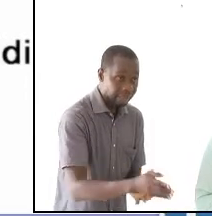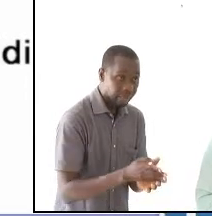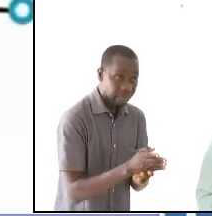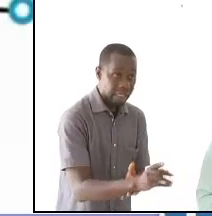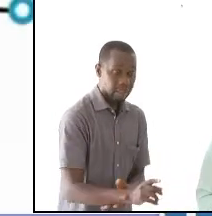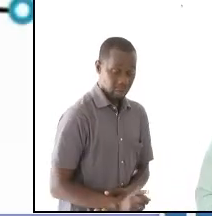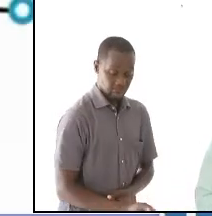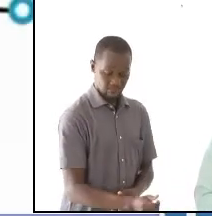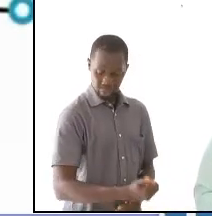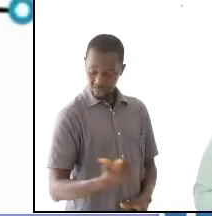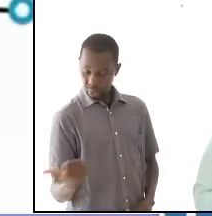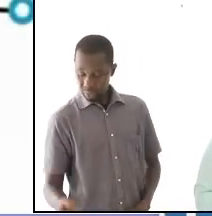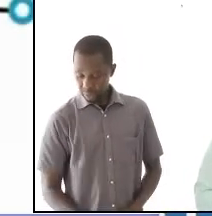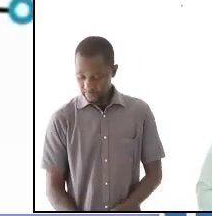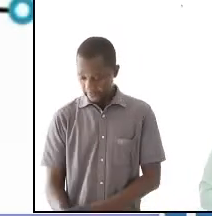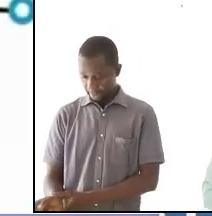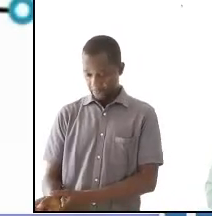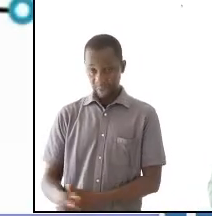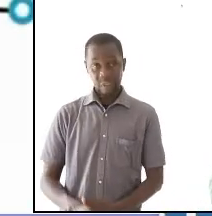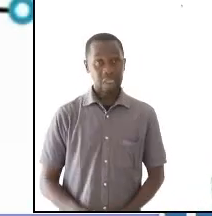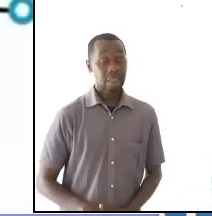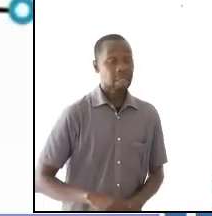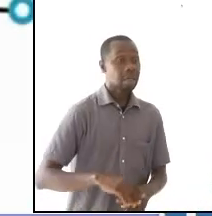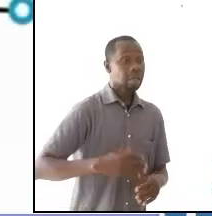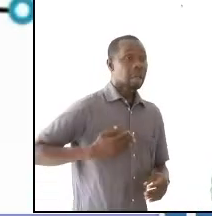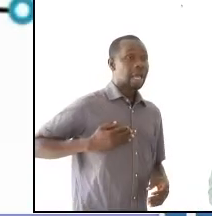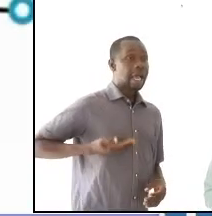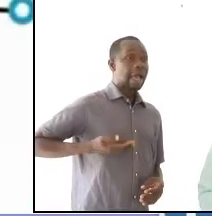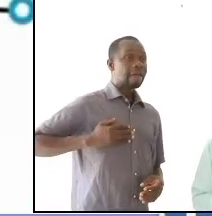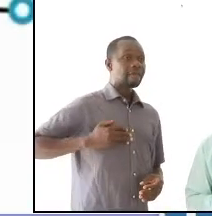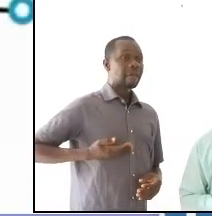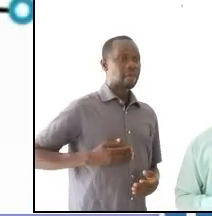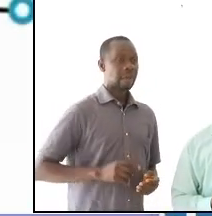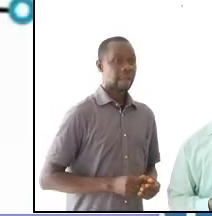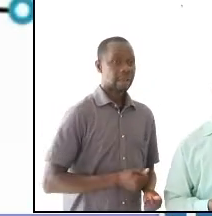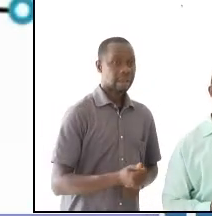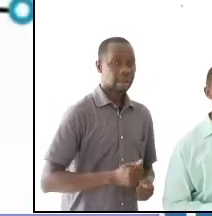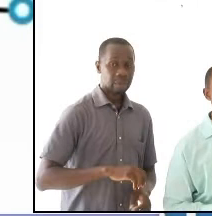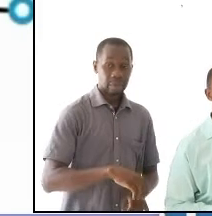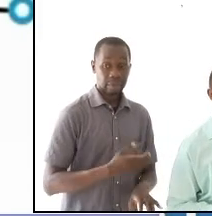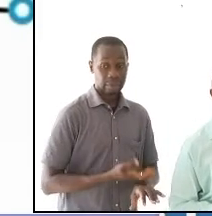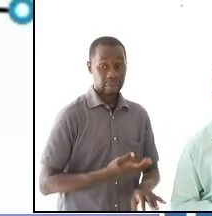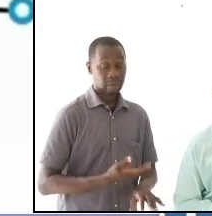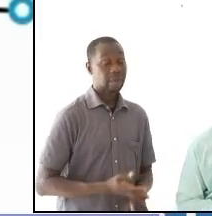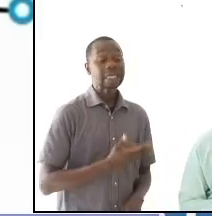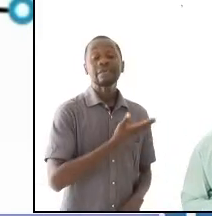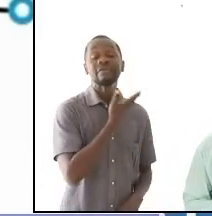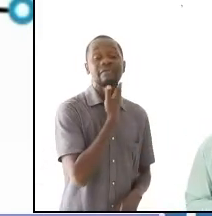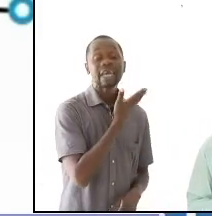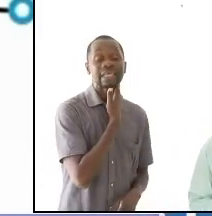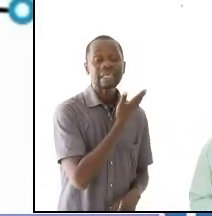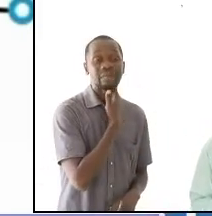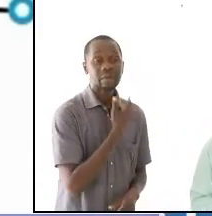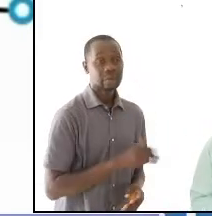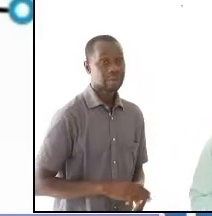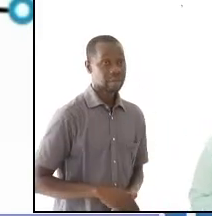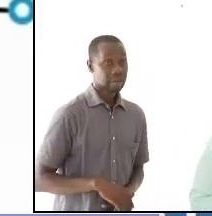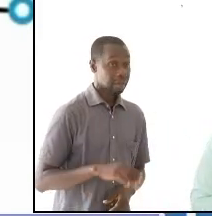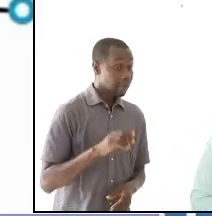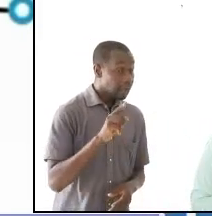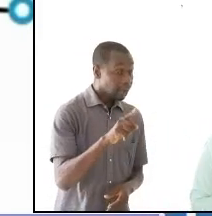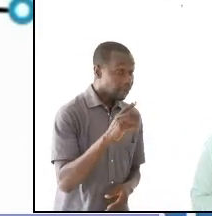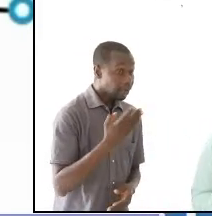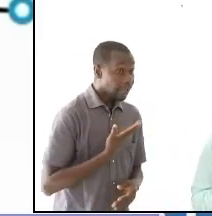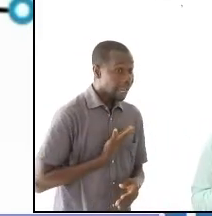urine. The female reproductive system, we make it very simple. So basically,